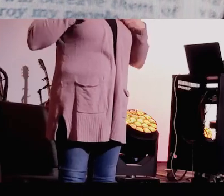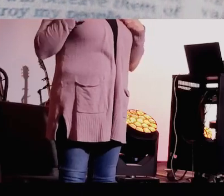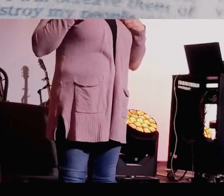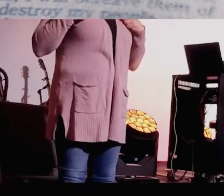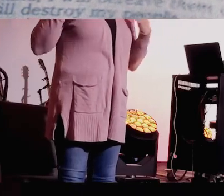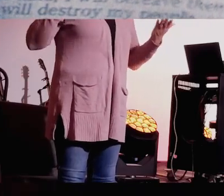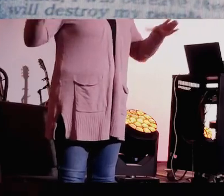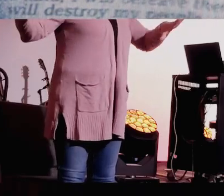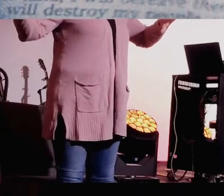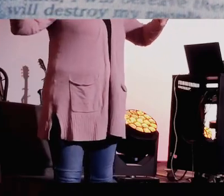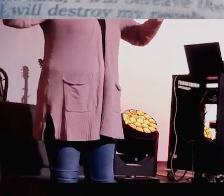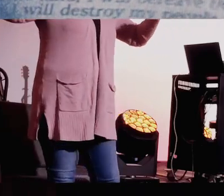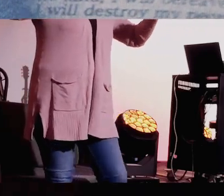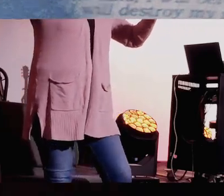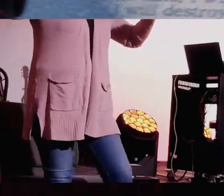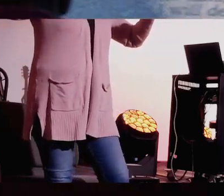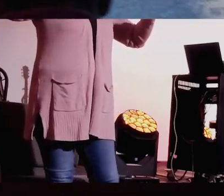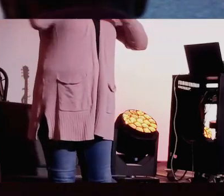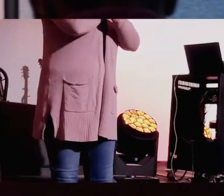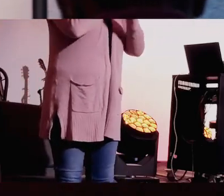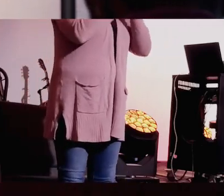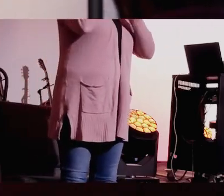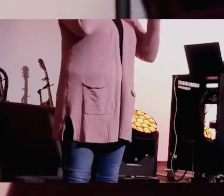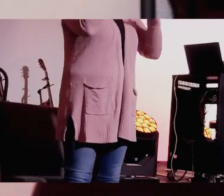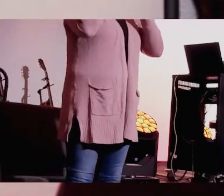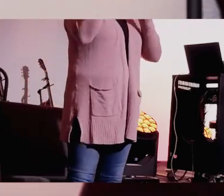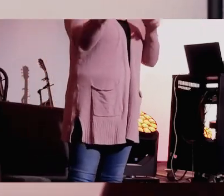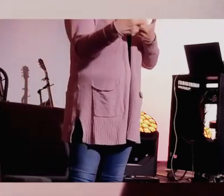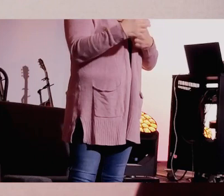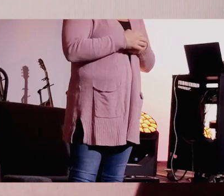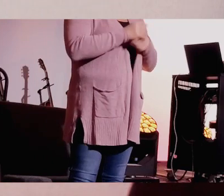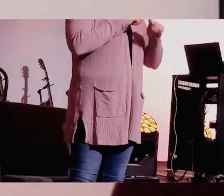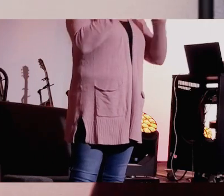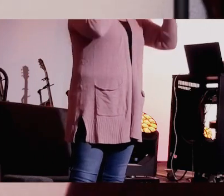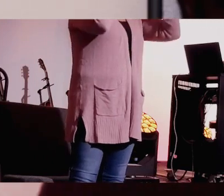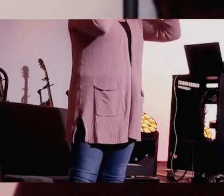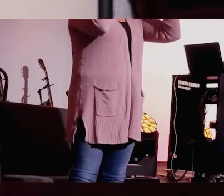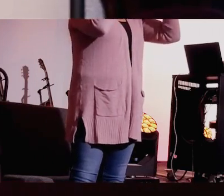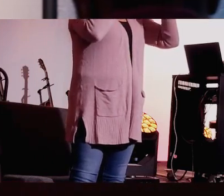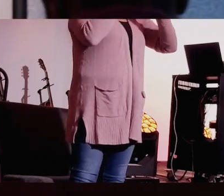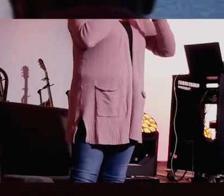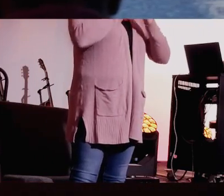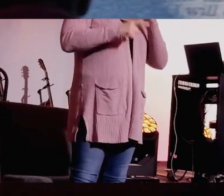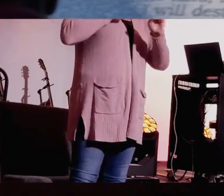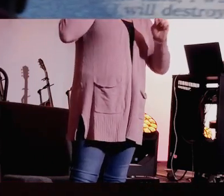die 1,000 deaths right now before anybody leaves this room. Yes, God. Yes, God. But Father, I pray what was from you,